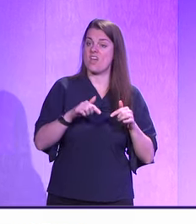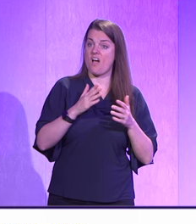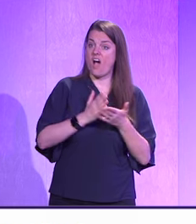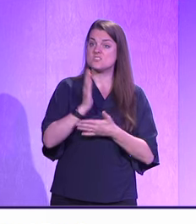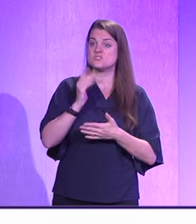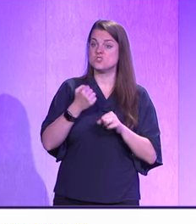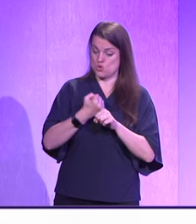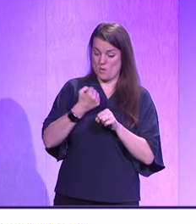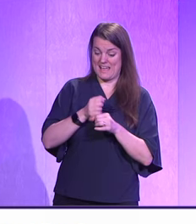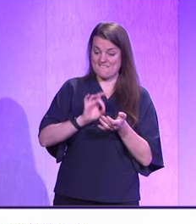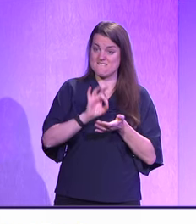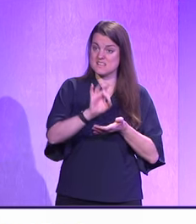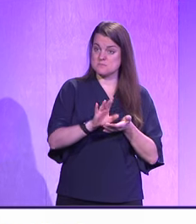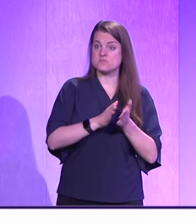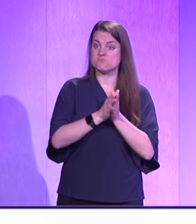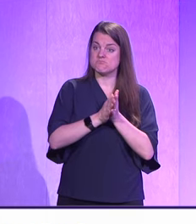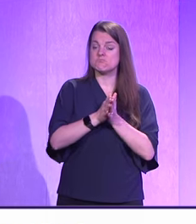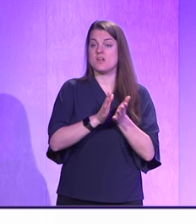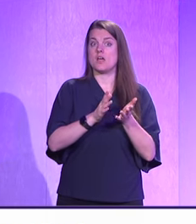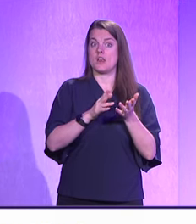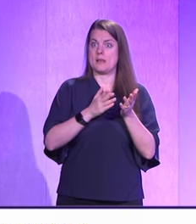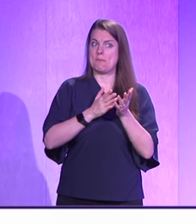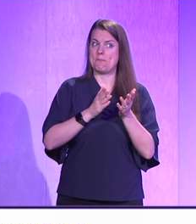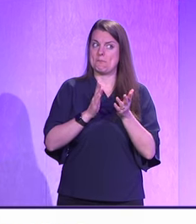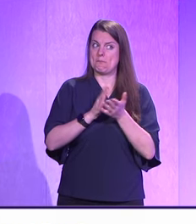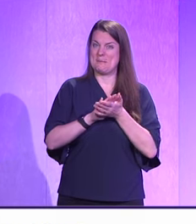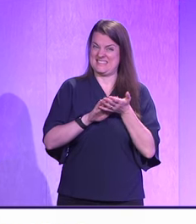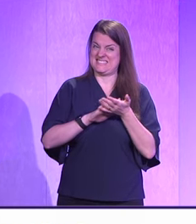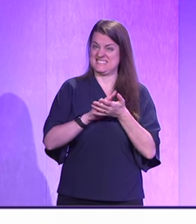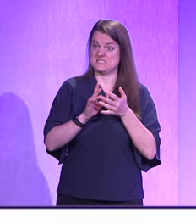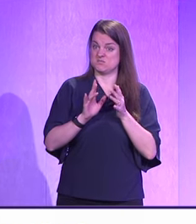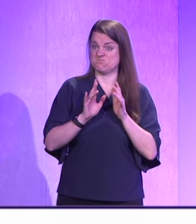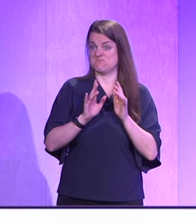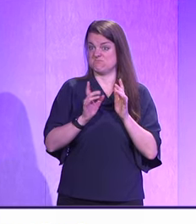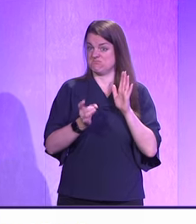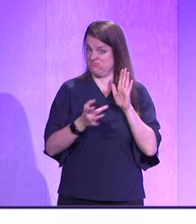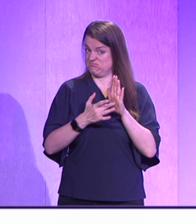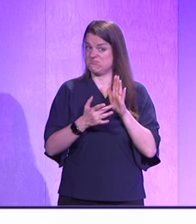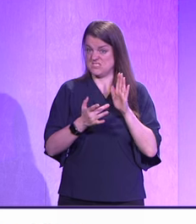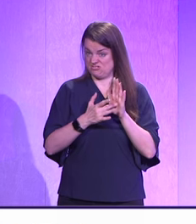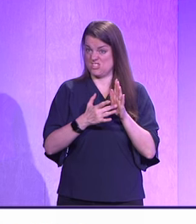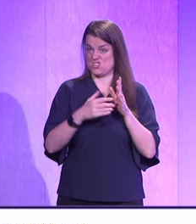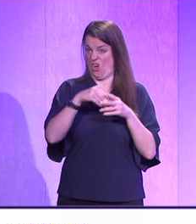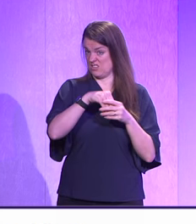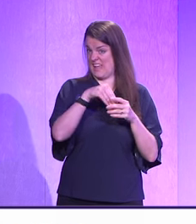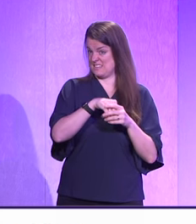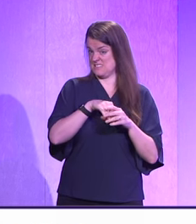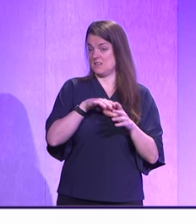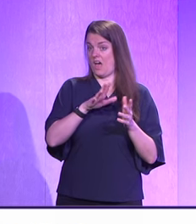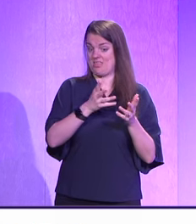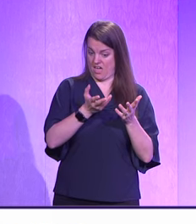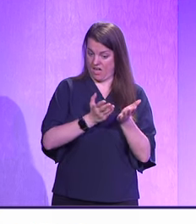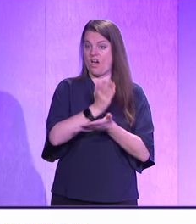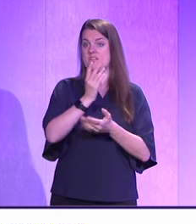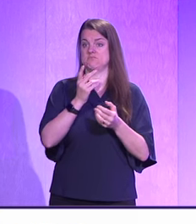stuff like that. It's fairly serious kind of context for applying these things. So we don't know how much